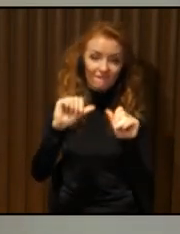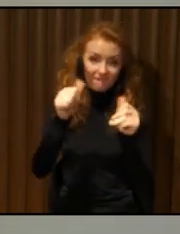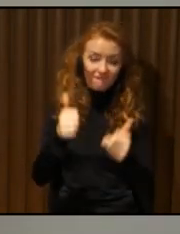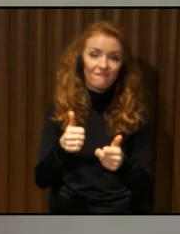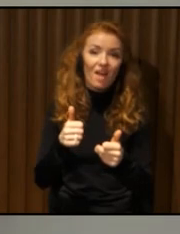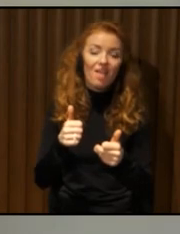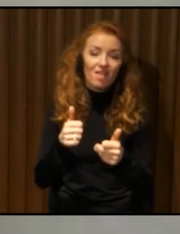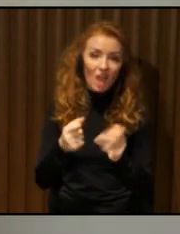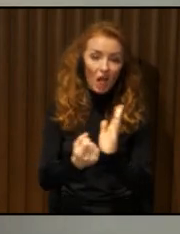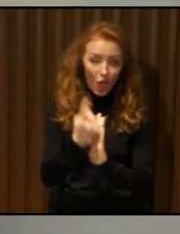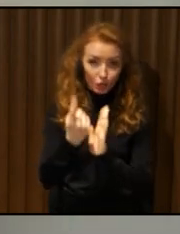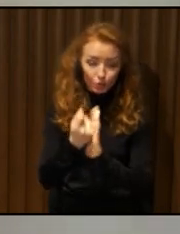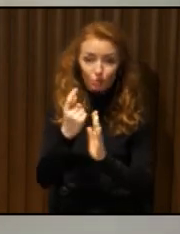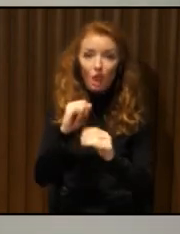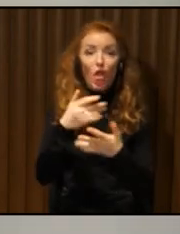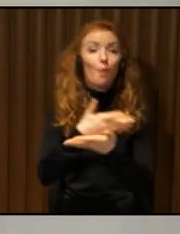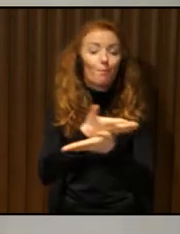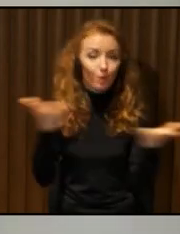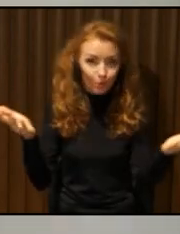the sizes to bigger furniture.